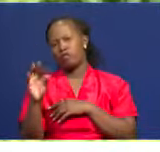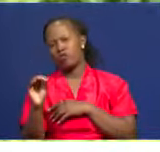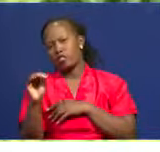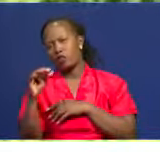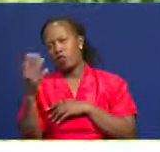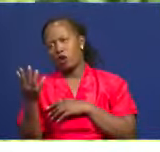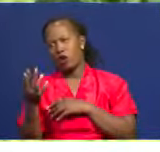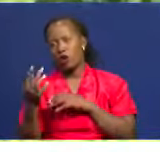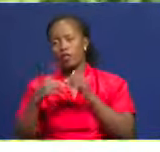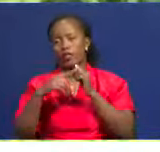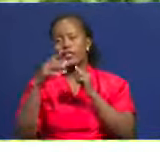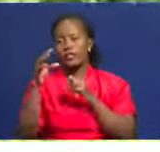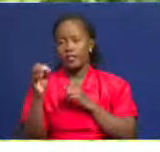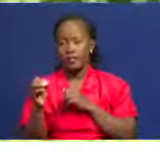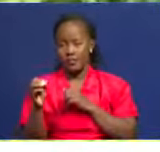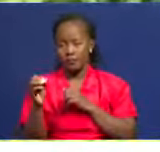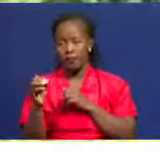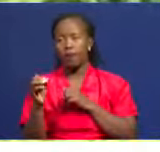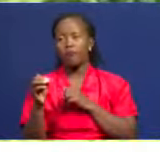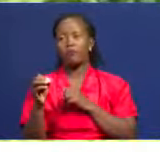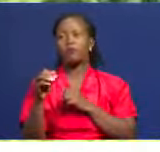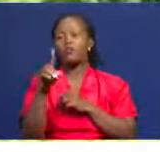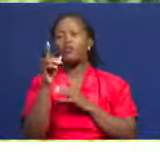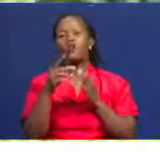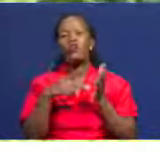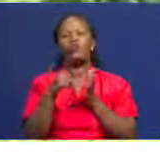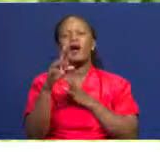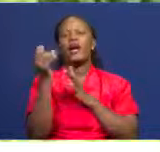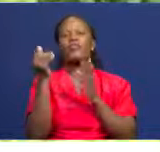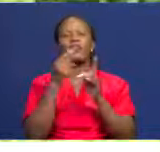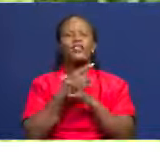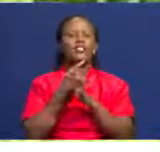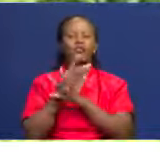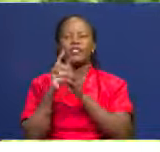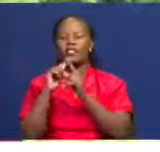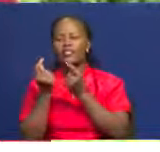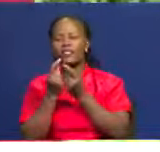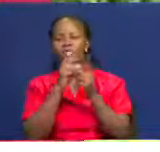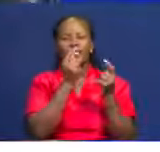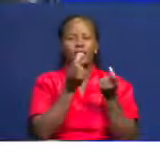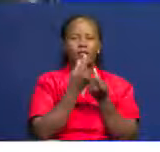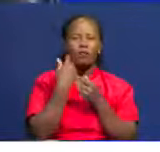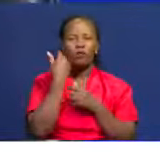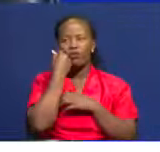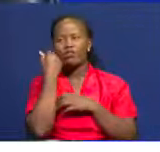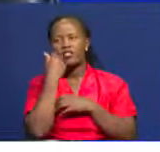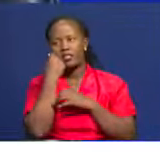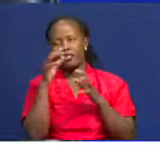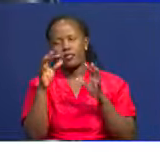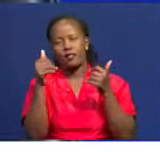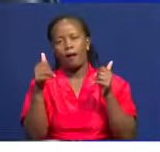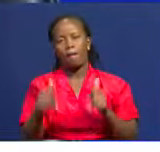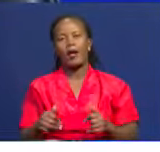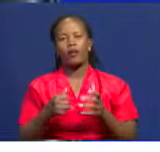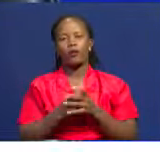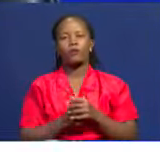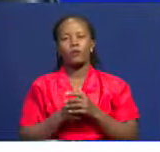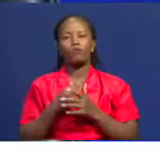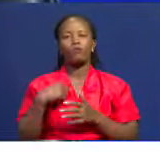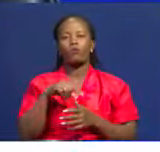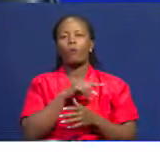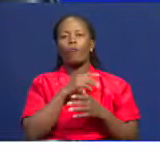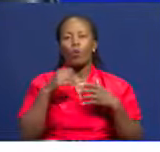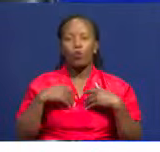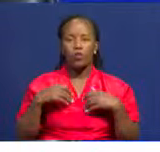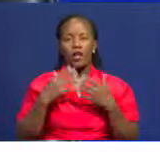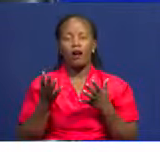ni hydroxyurea. Haujanunua palidrin, haujanunua maybe PNV. We have put in deliberate